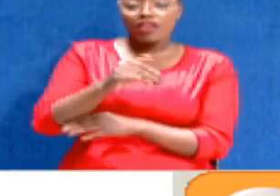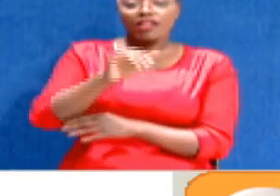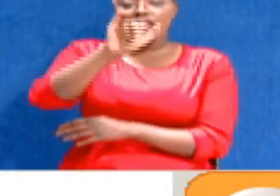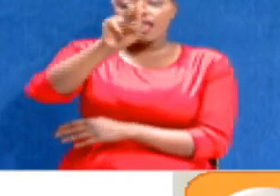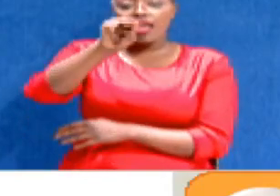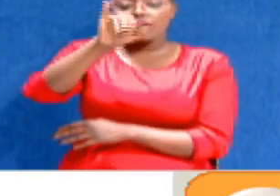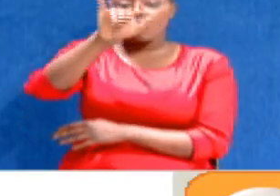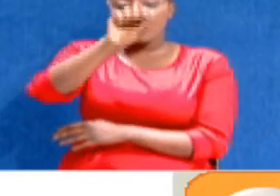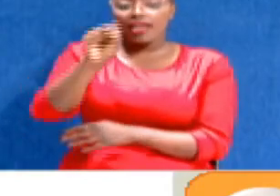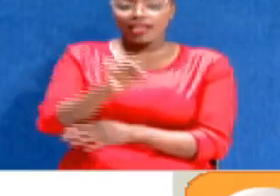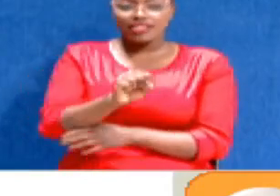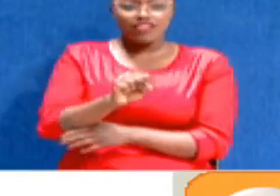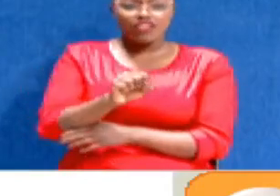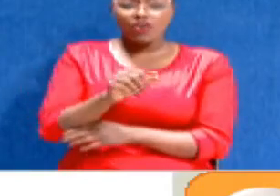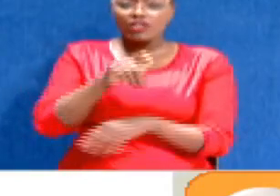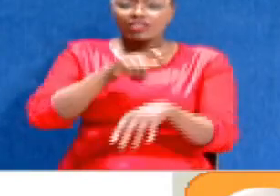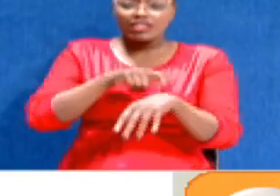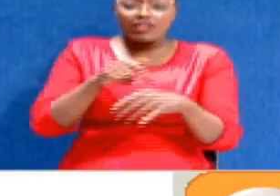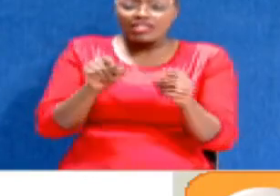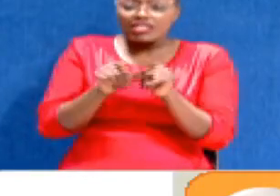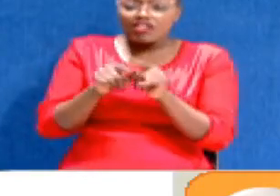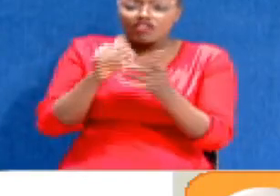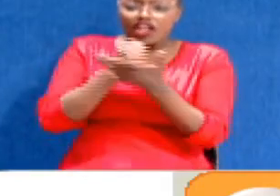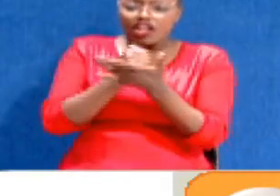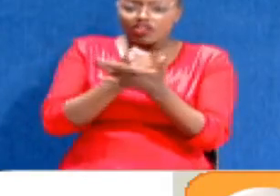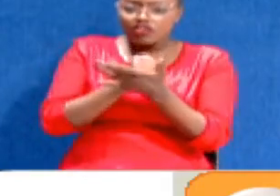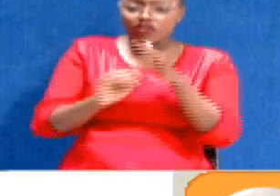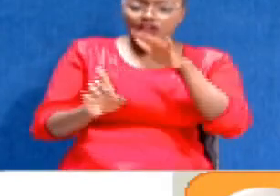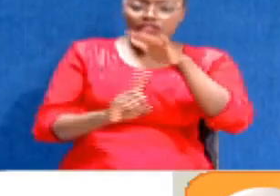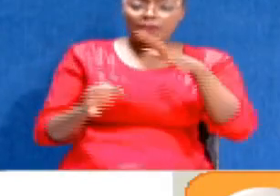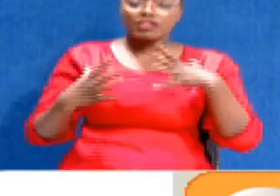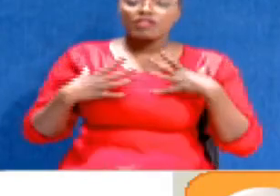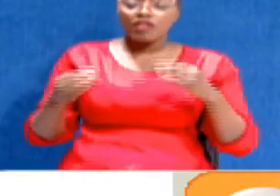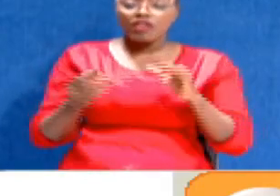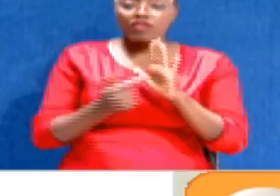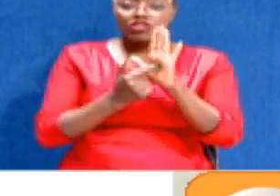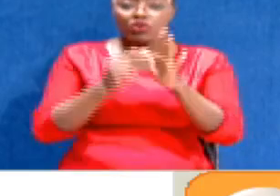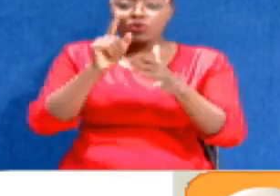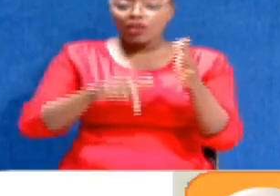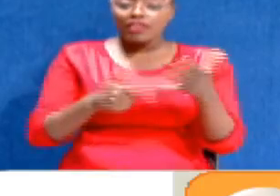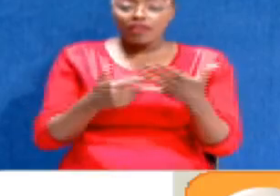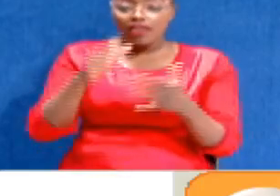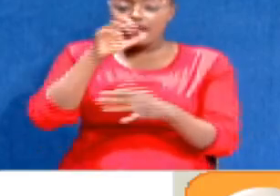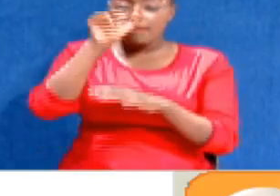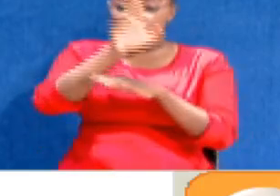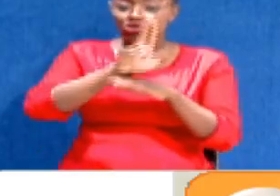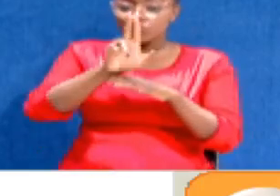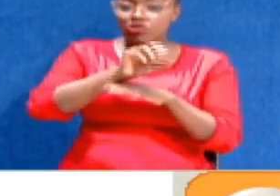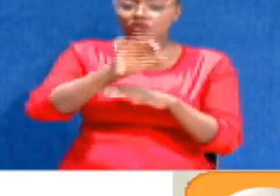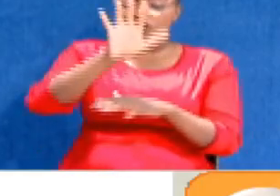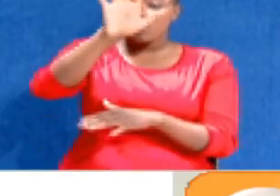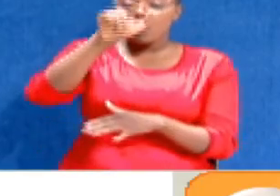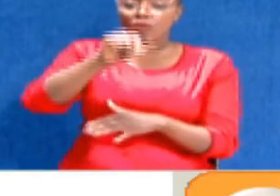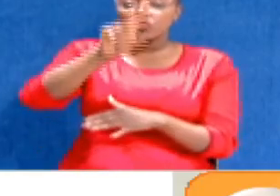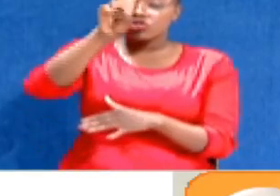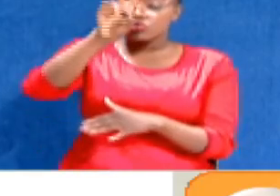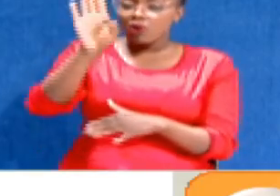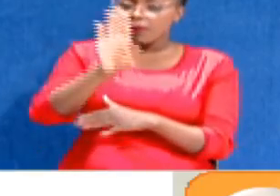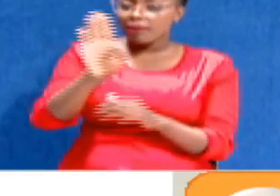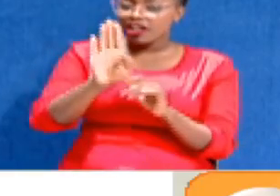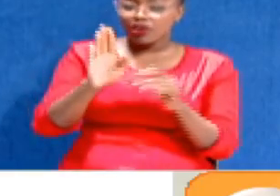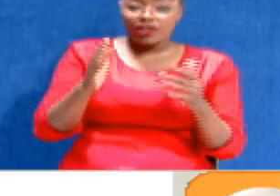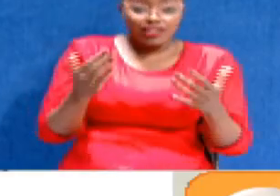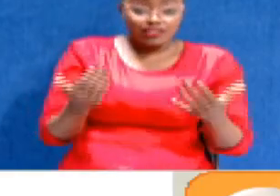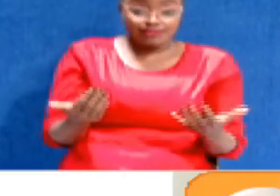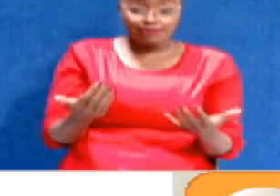Youth Service? Or when an in-house audit at the Ministry of Health exposed the misappropriation of 5.2 billion